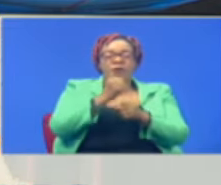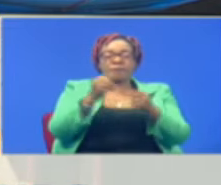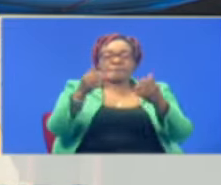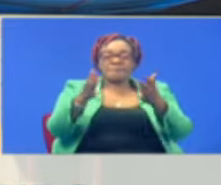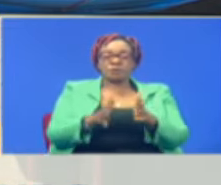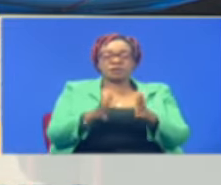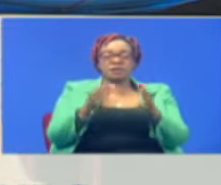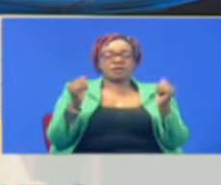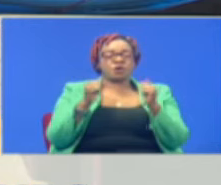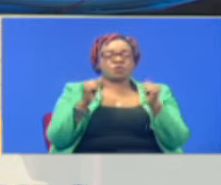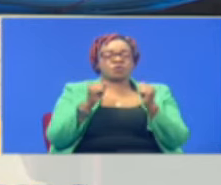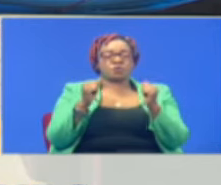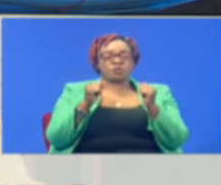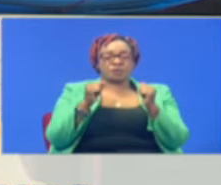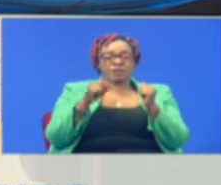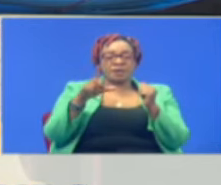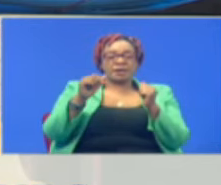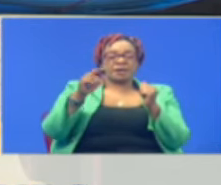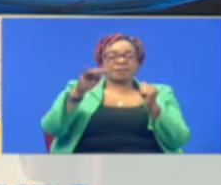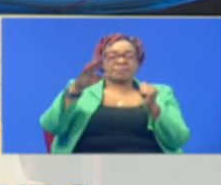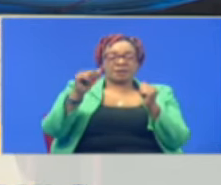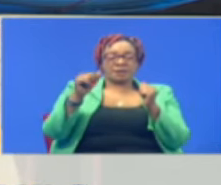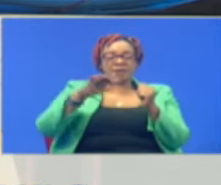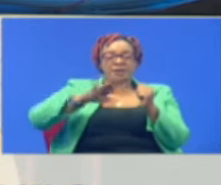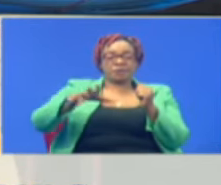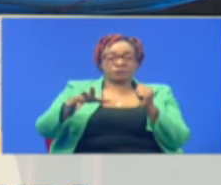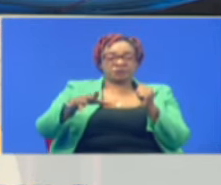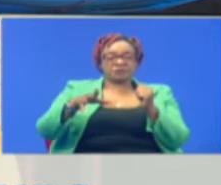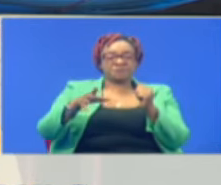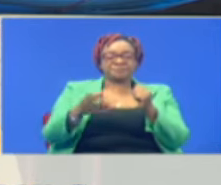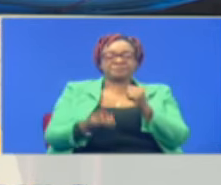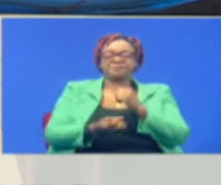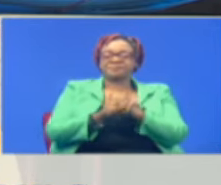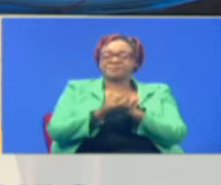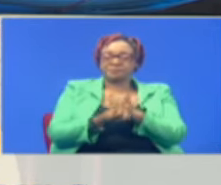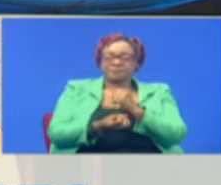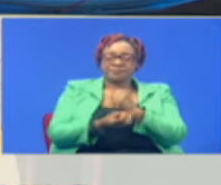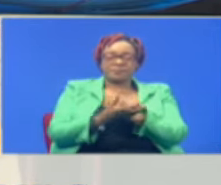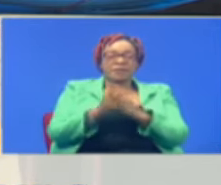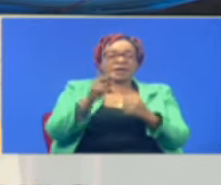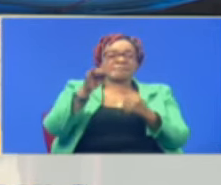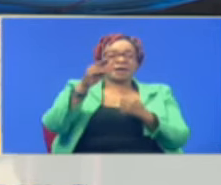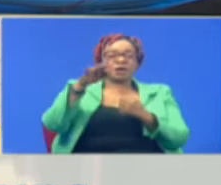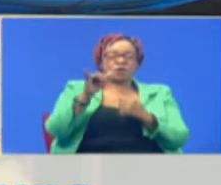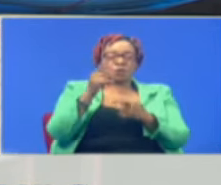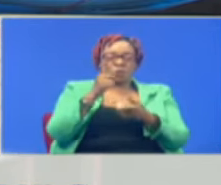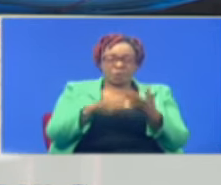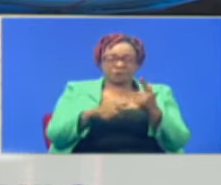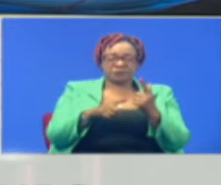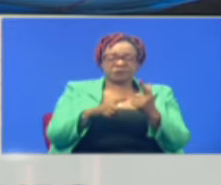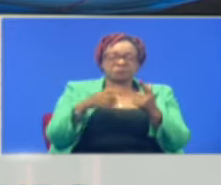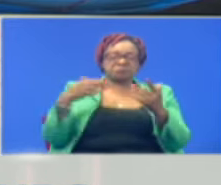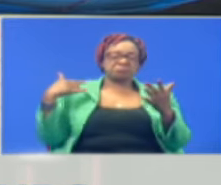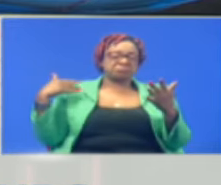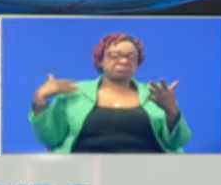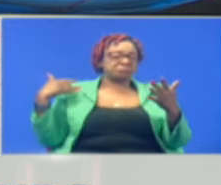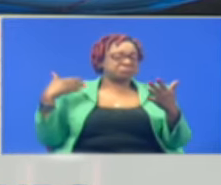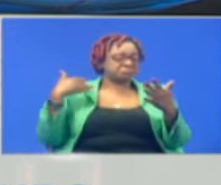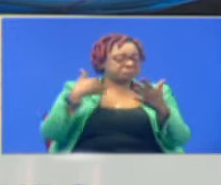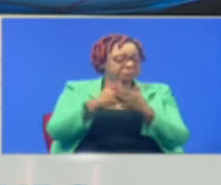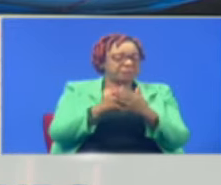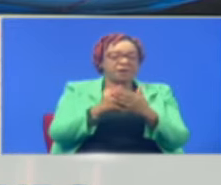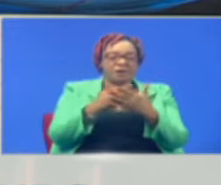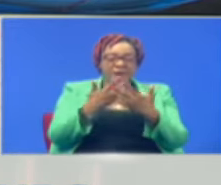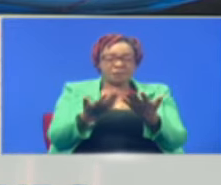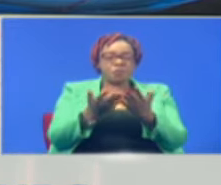of Laikipia. She narrated to NTV's Philomene Kimayo what her journey has been like, her